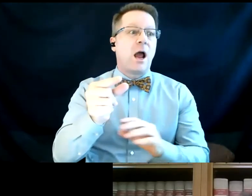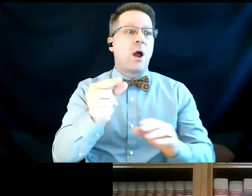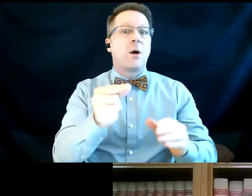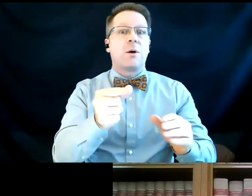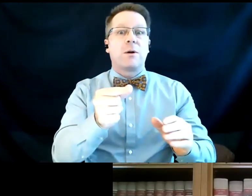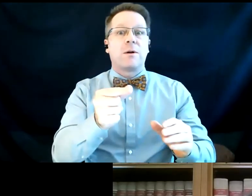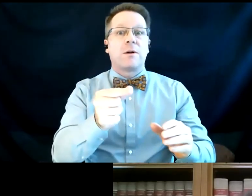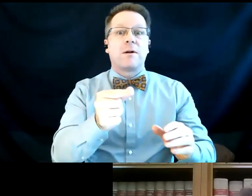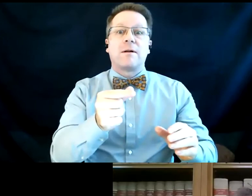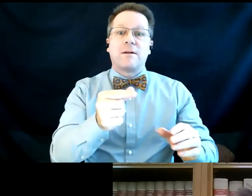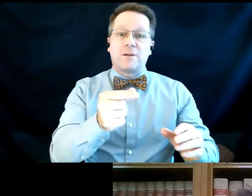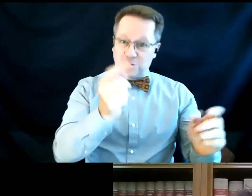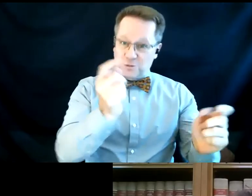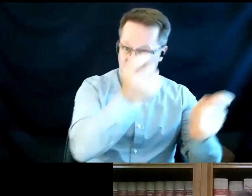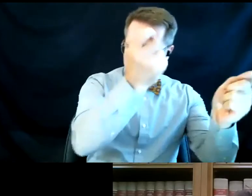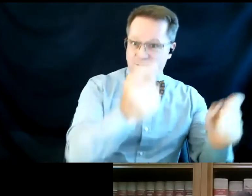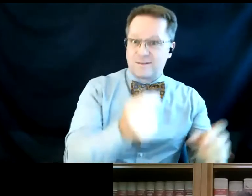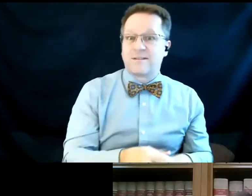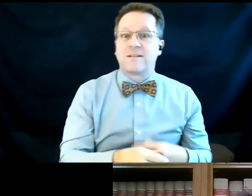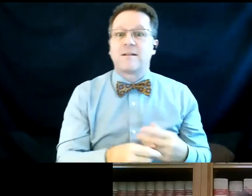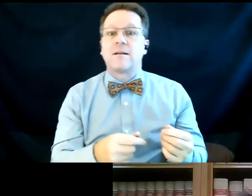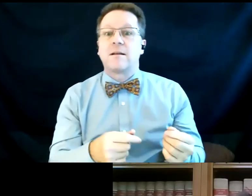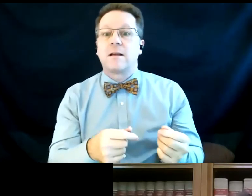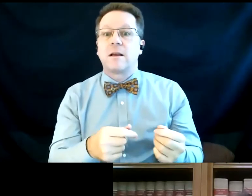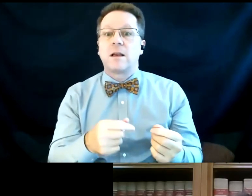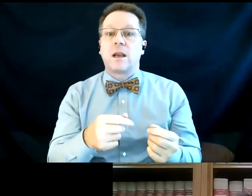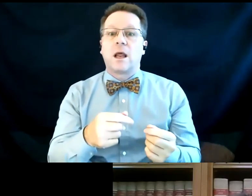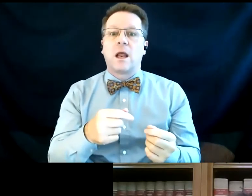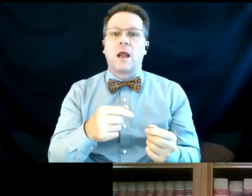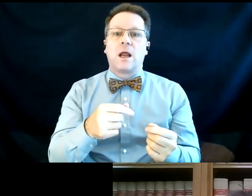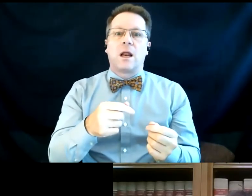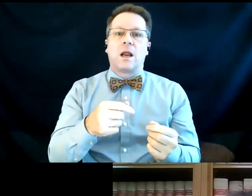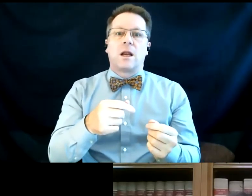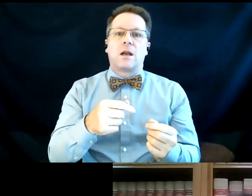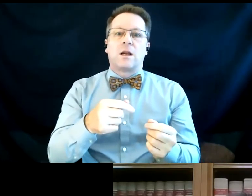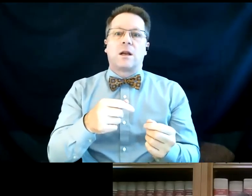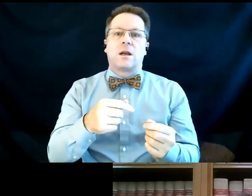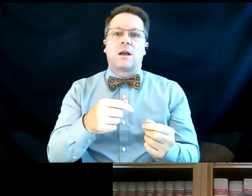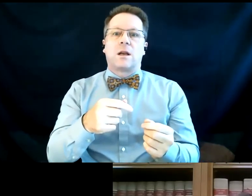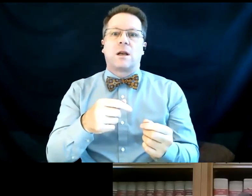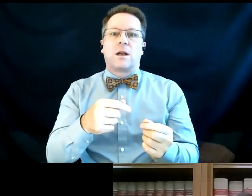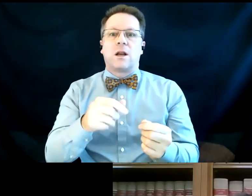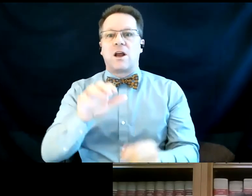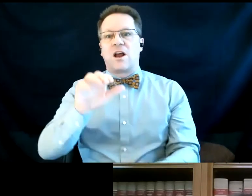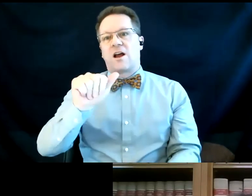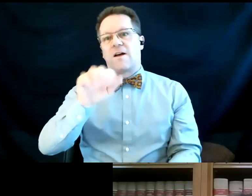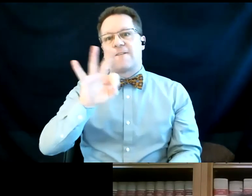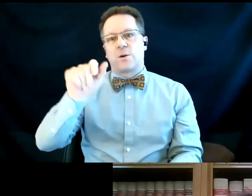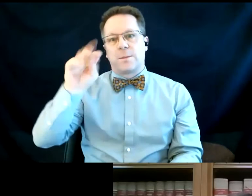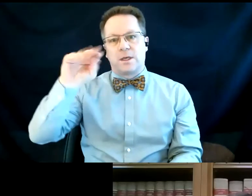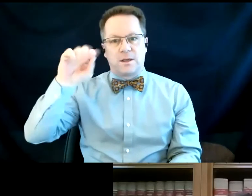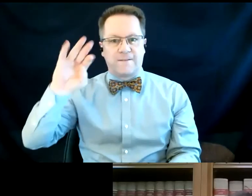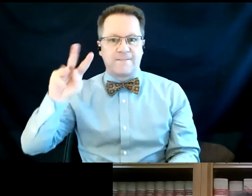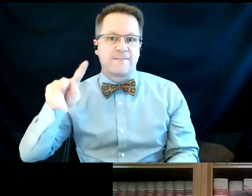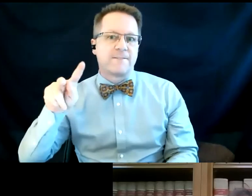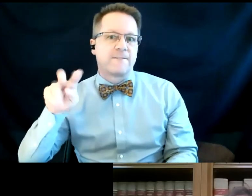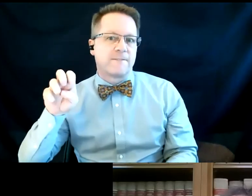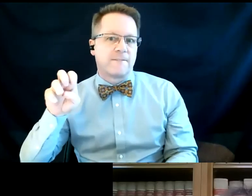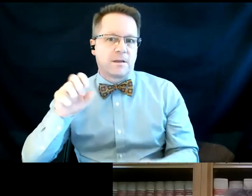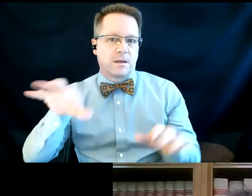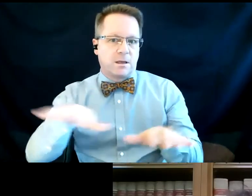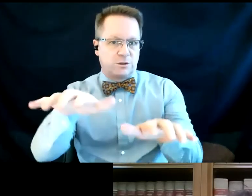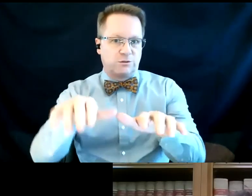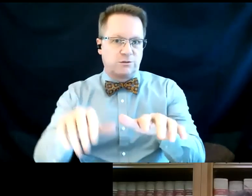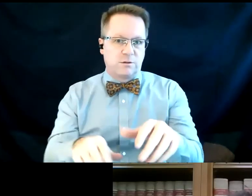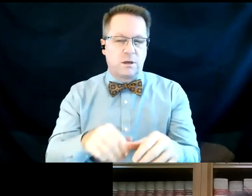court, upholding affirmative action, extending trial rights, many important trial